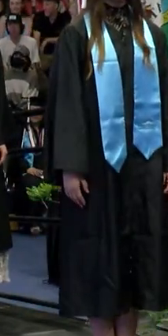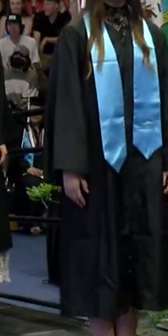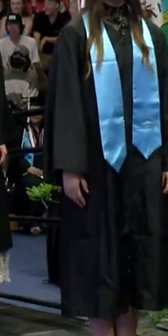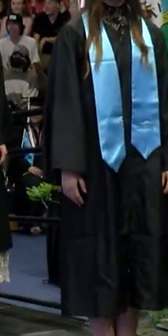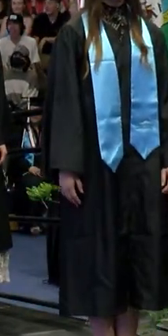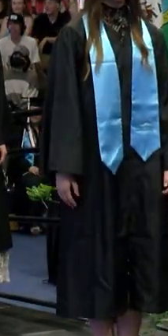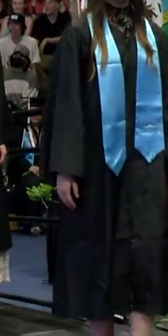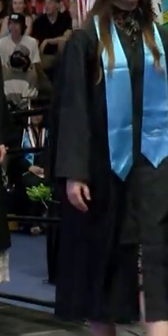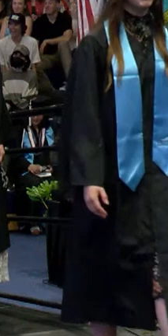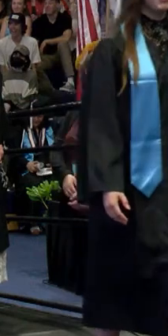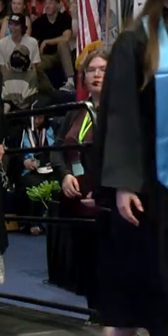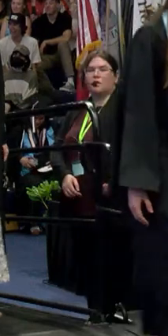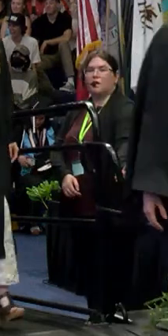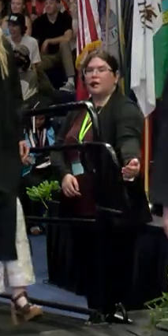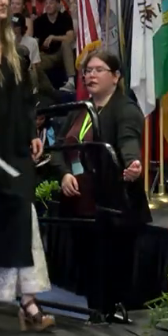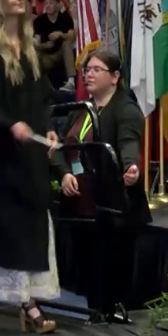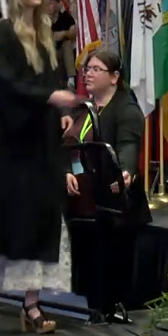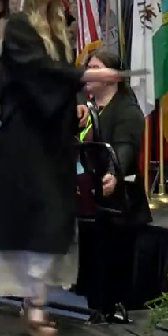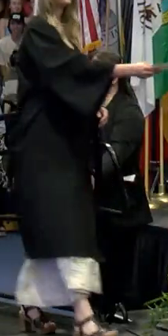Jasmine Berner.